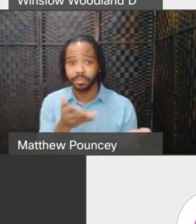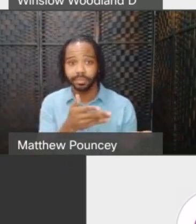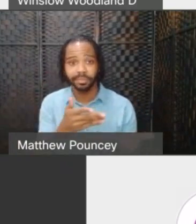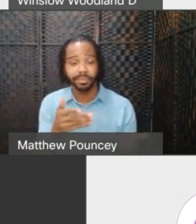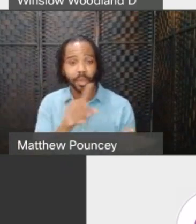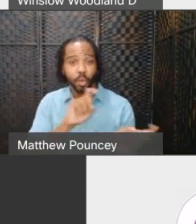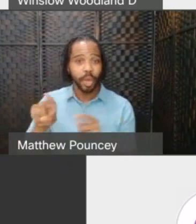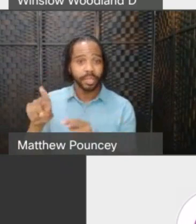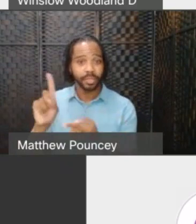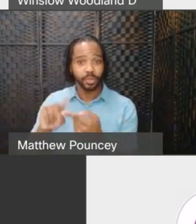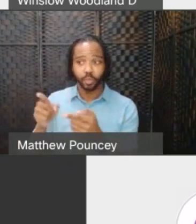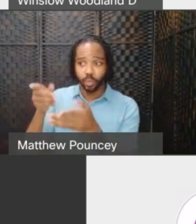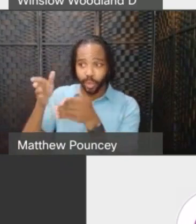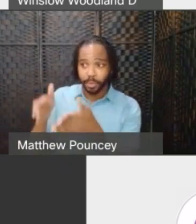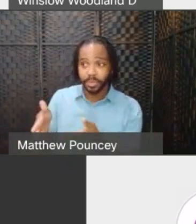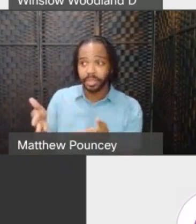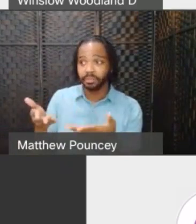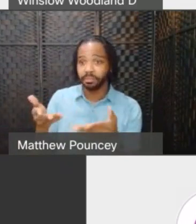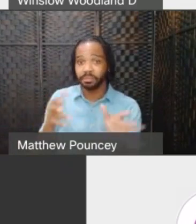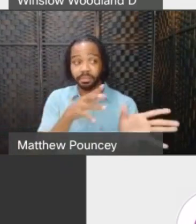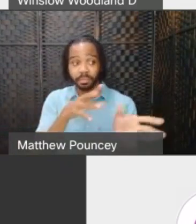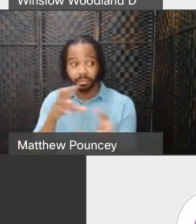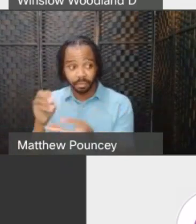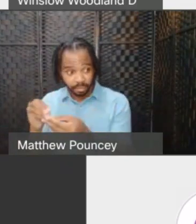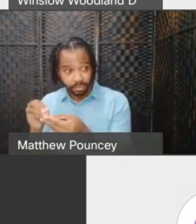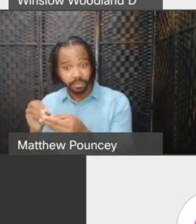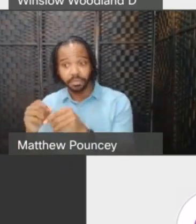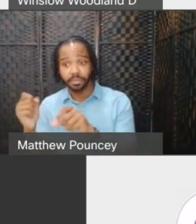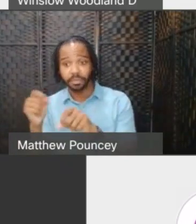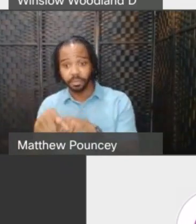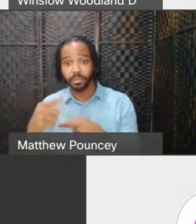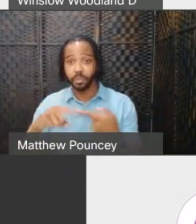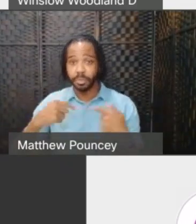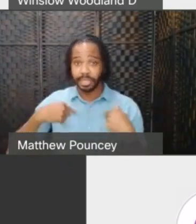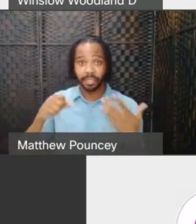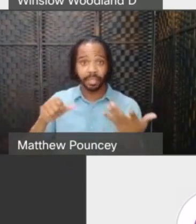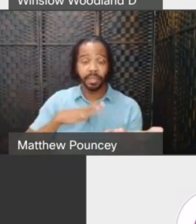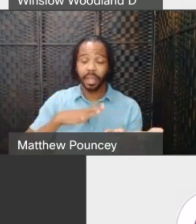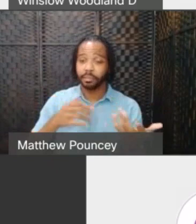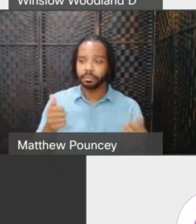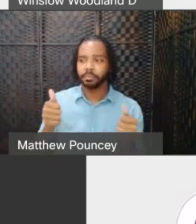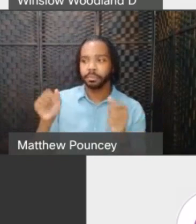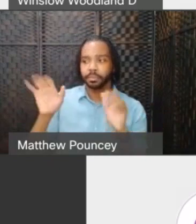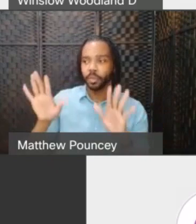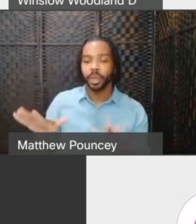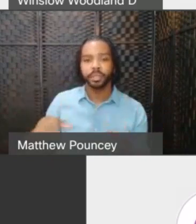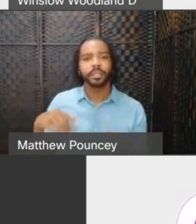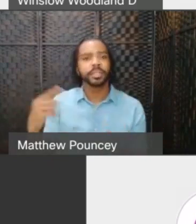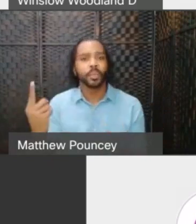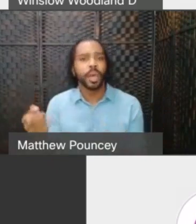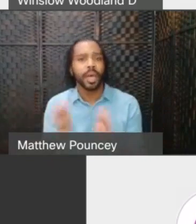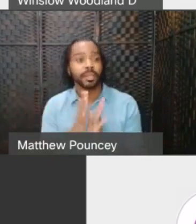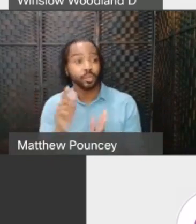and Winslow or someone can send them to me, then that's fine. That'll be great. Someone asked, are there minutes of these